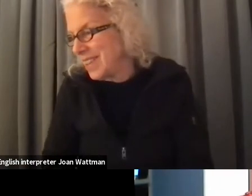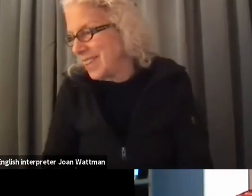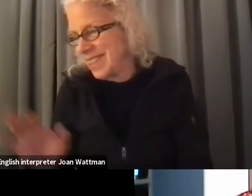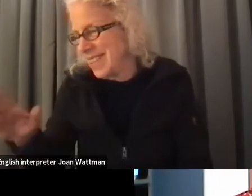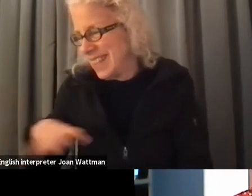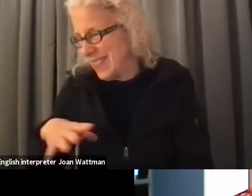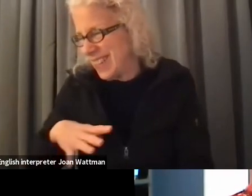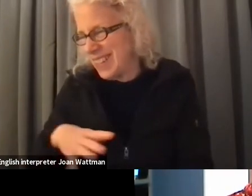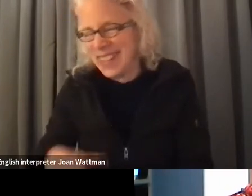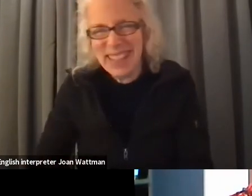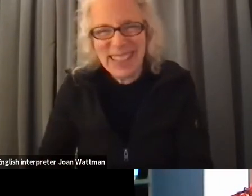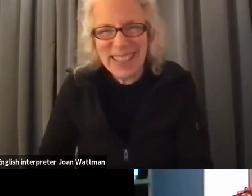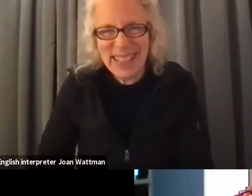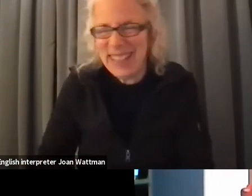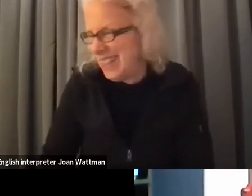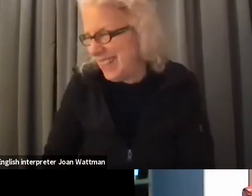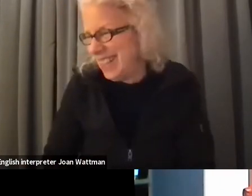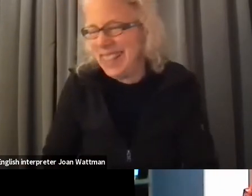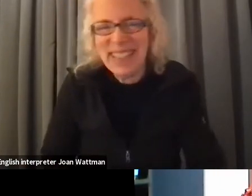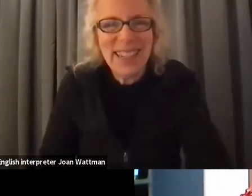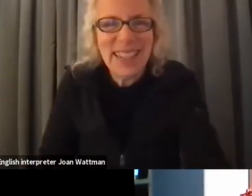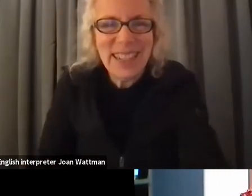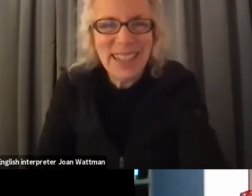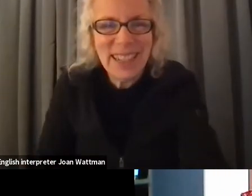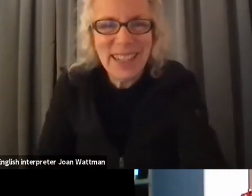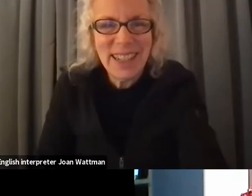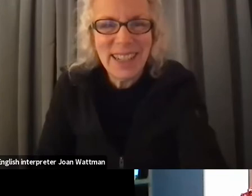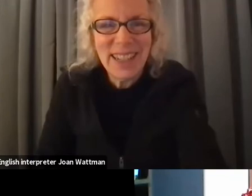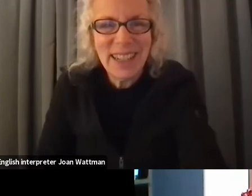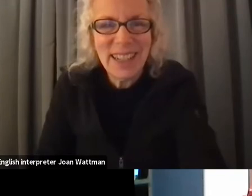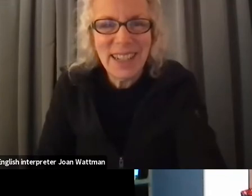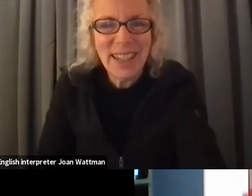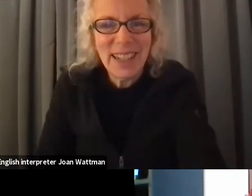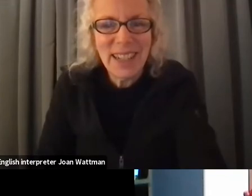You know we can't hear you, right? Yeah.